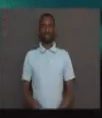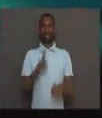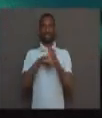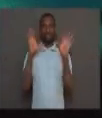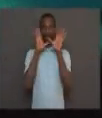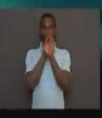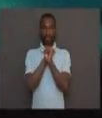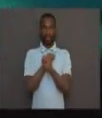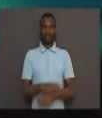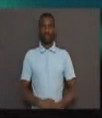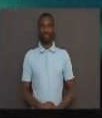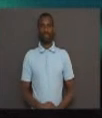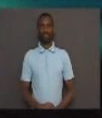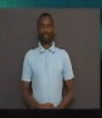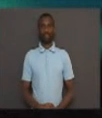Time's up.